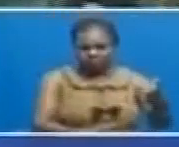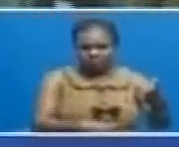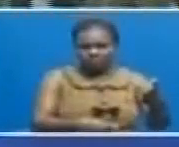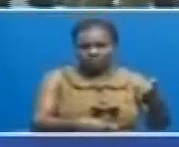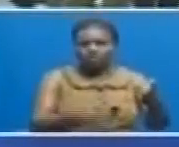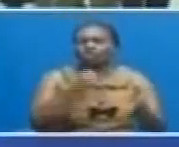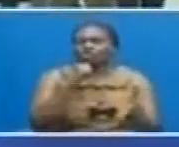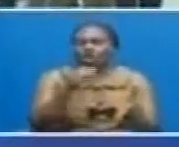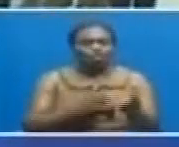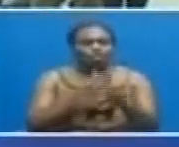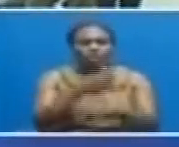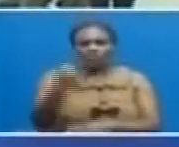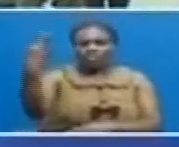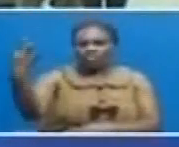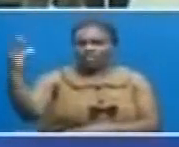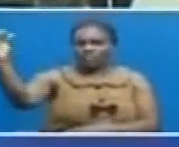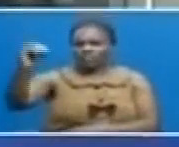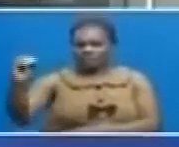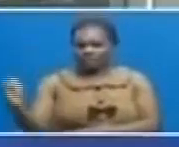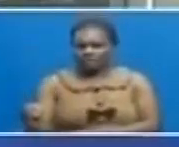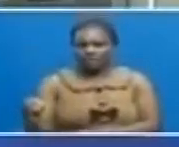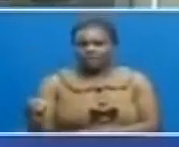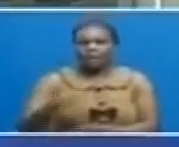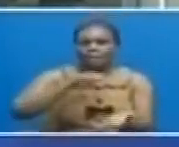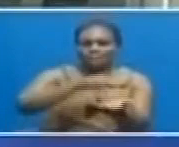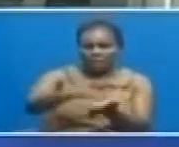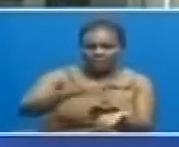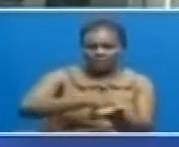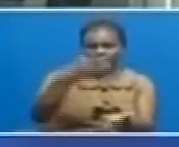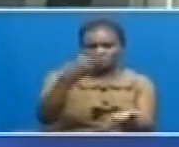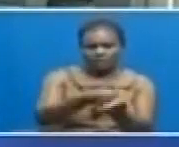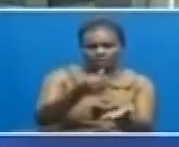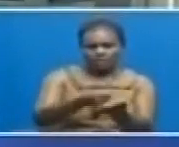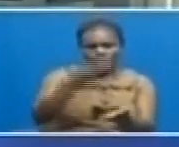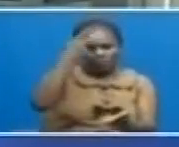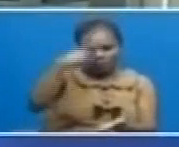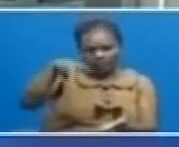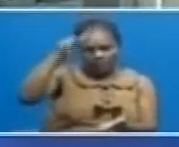of not more than 3% of the indicative rate published by the Monetary Policy Committee.